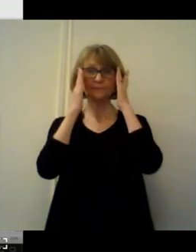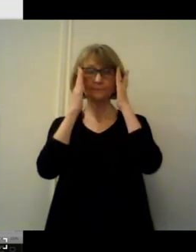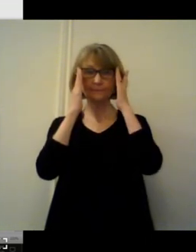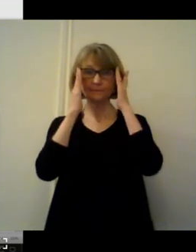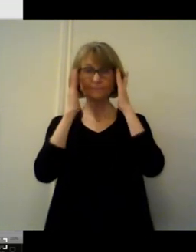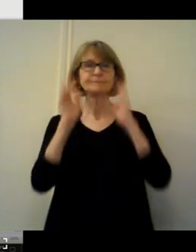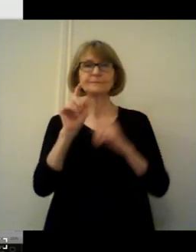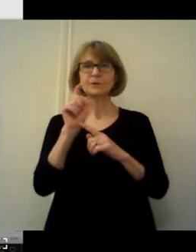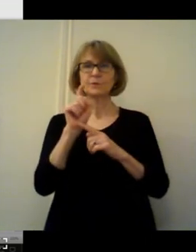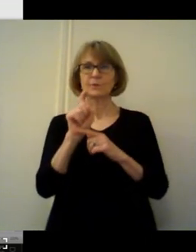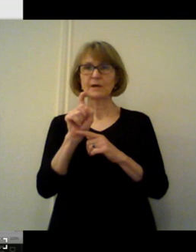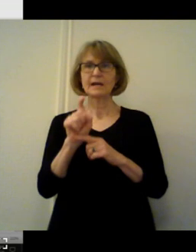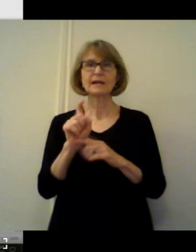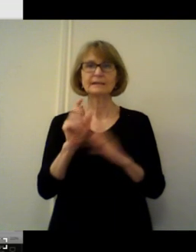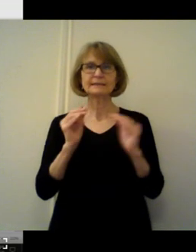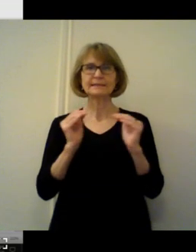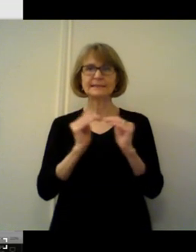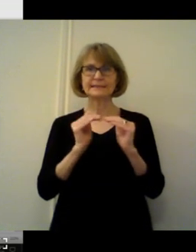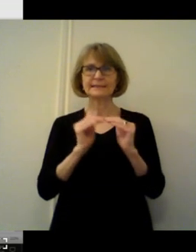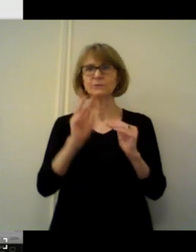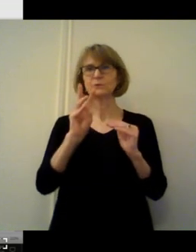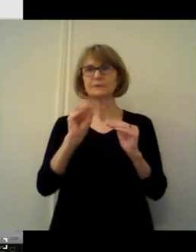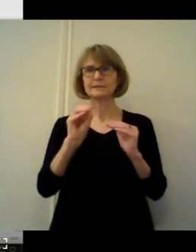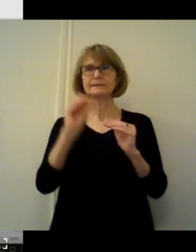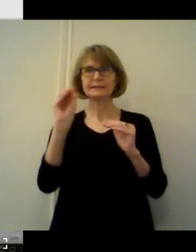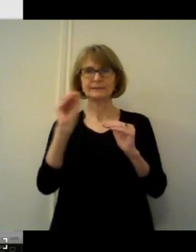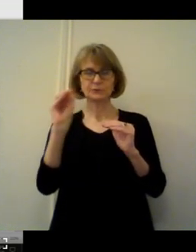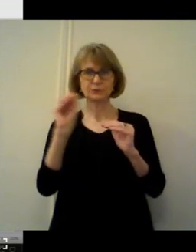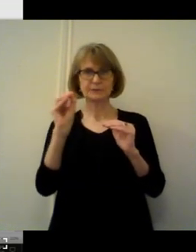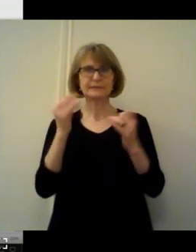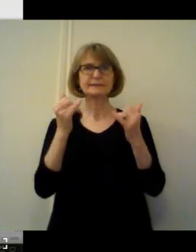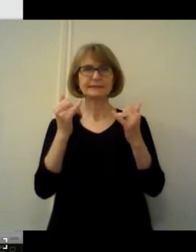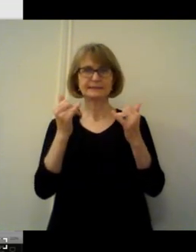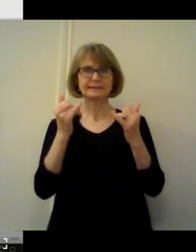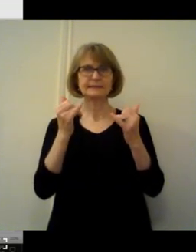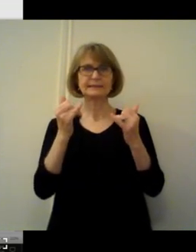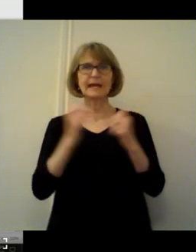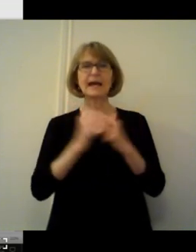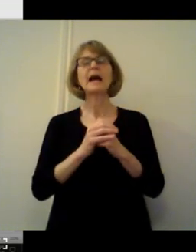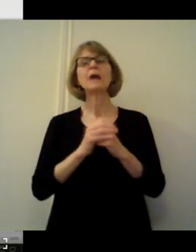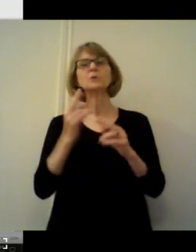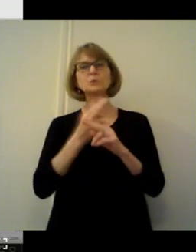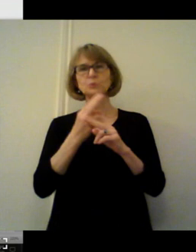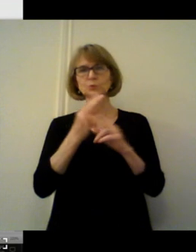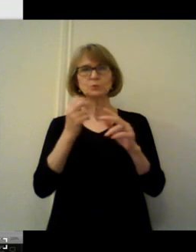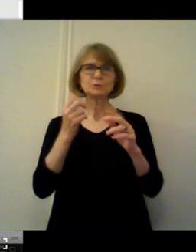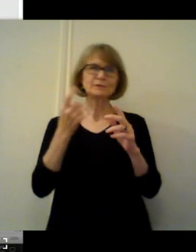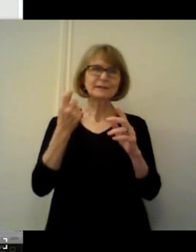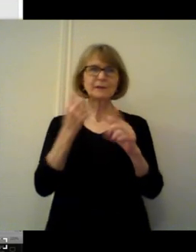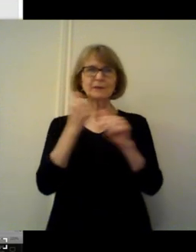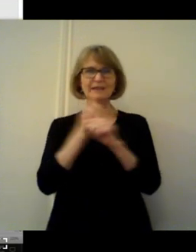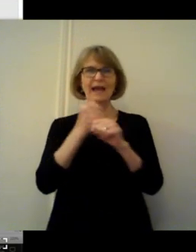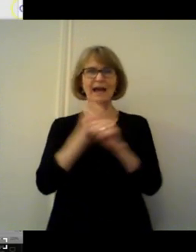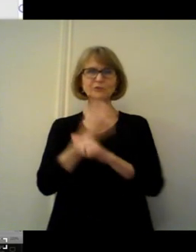x equals 60 degrees. Okay, now let's add some algebra to it. Okay, so